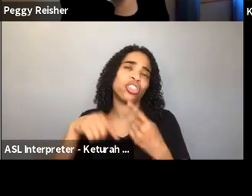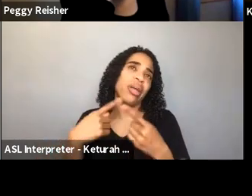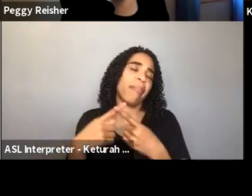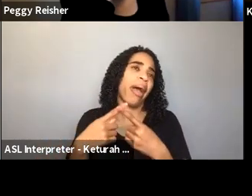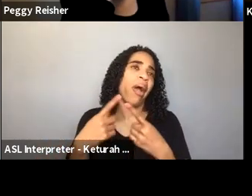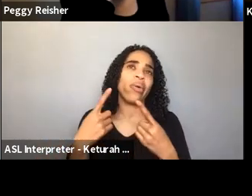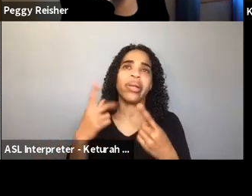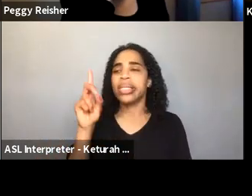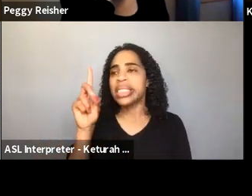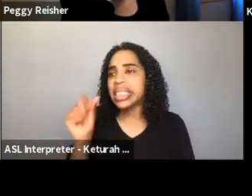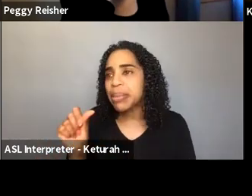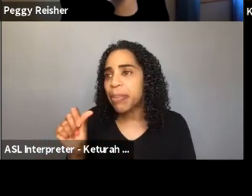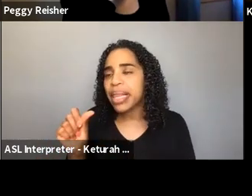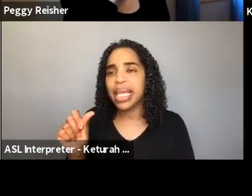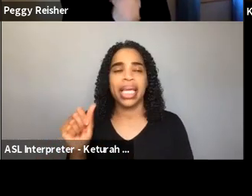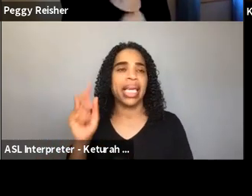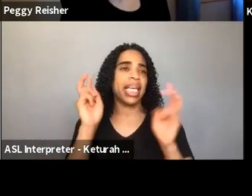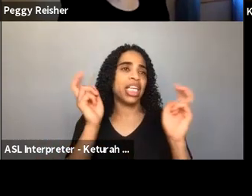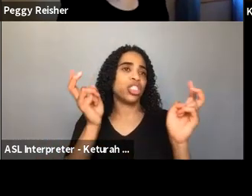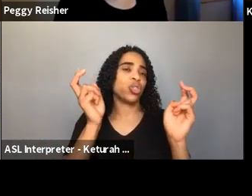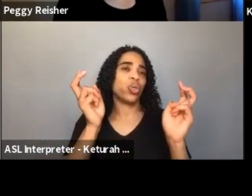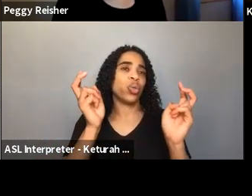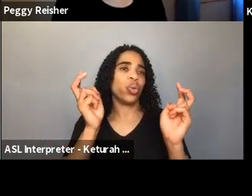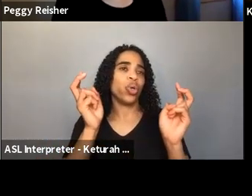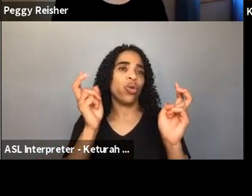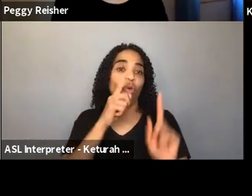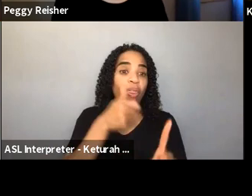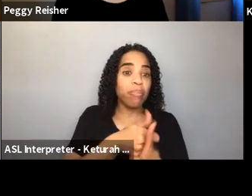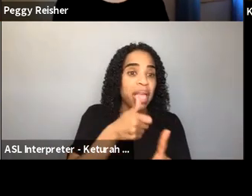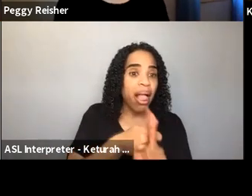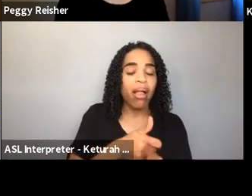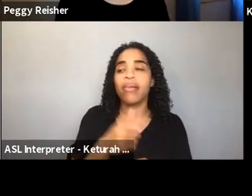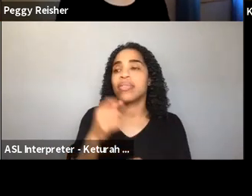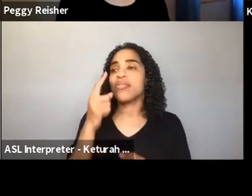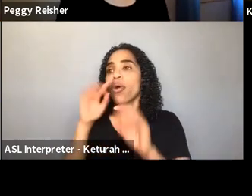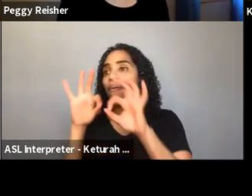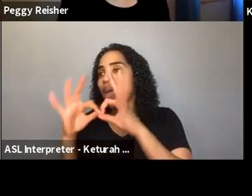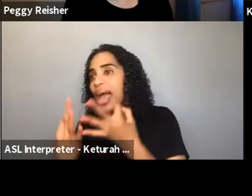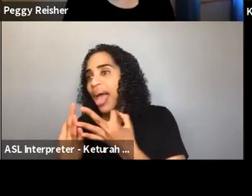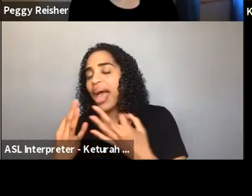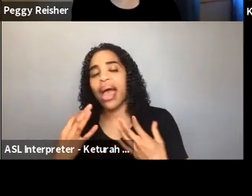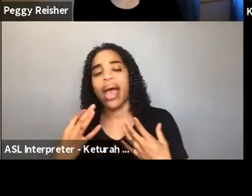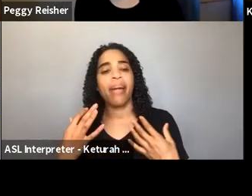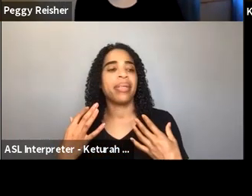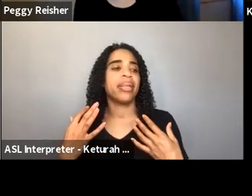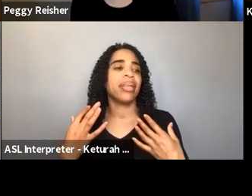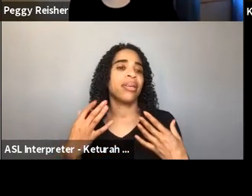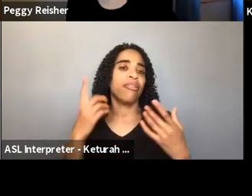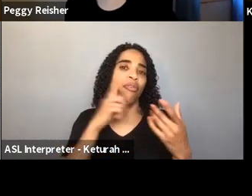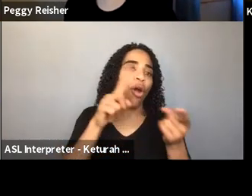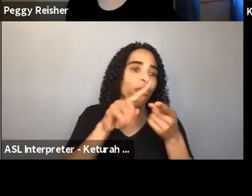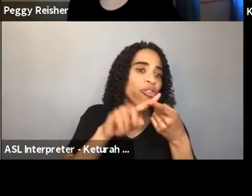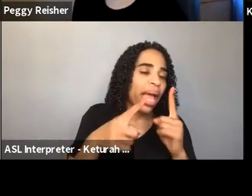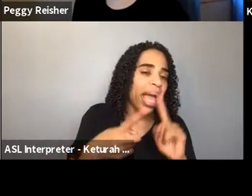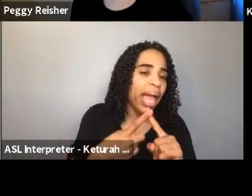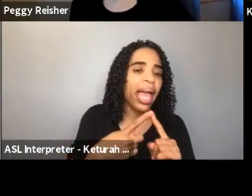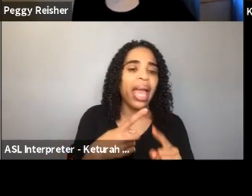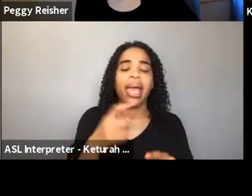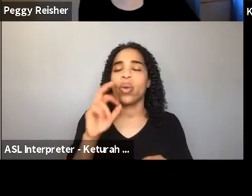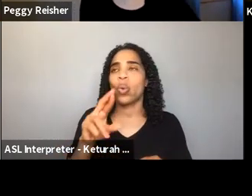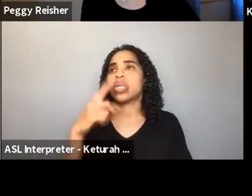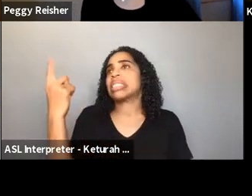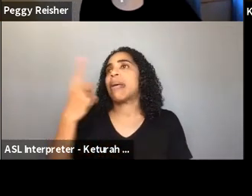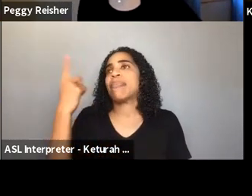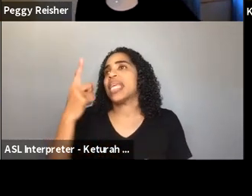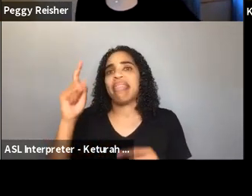a disability issue related to them, related to a loved one, or just something that they need to know